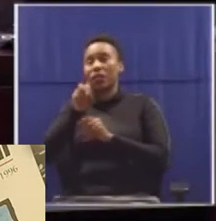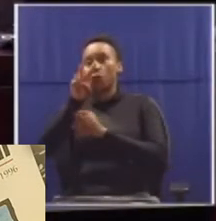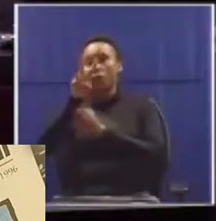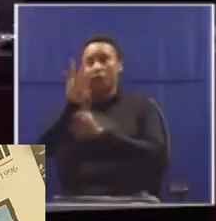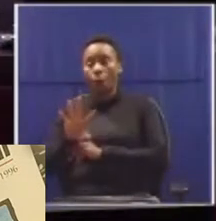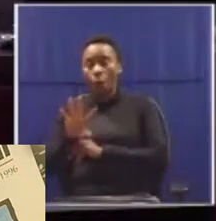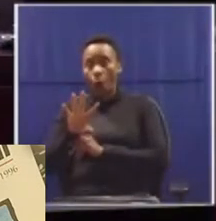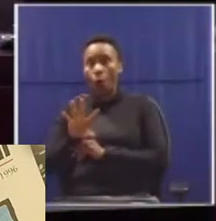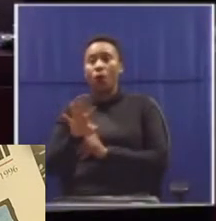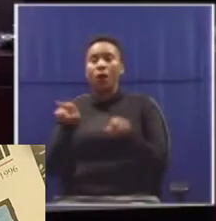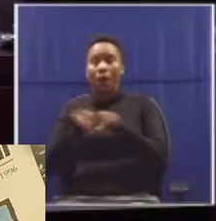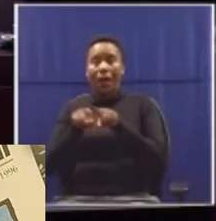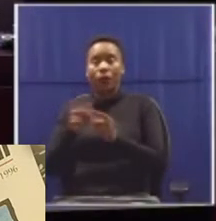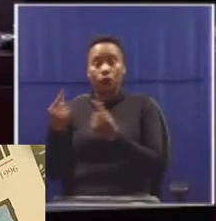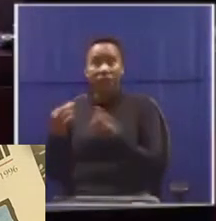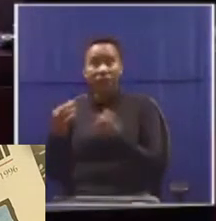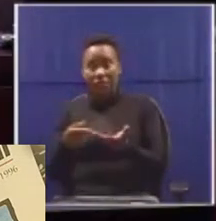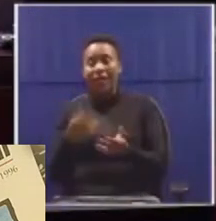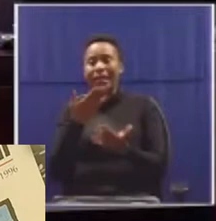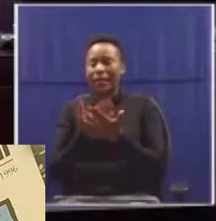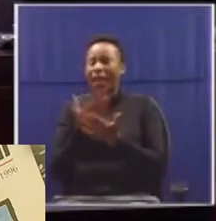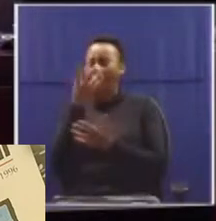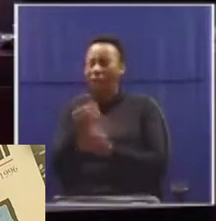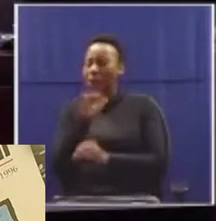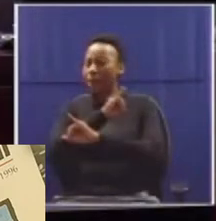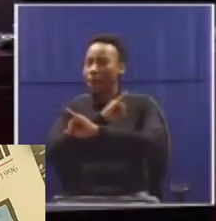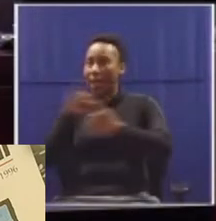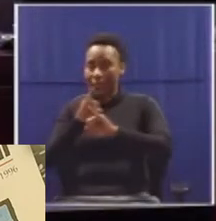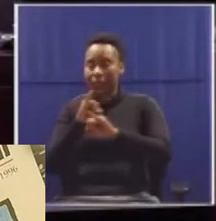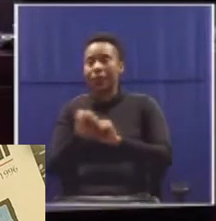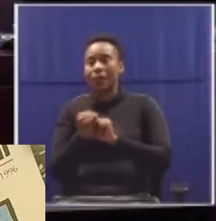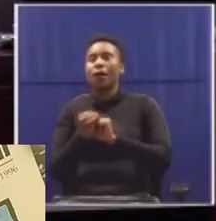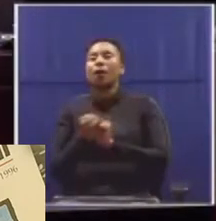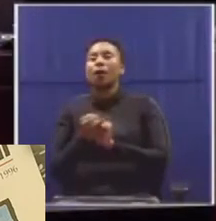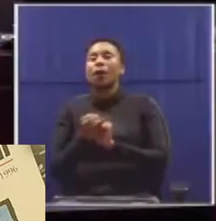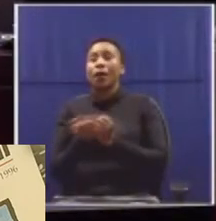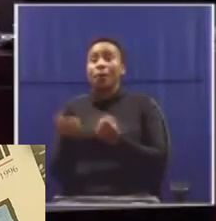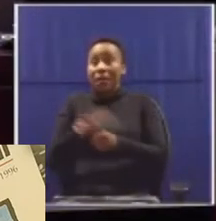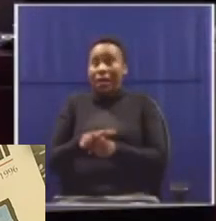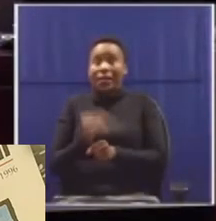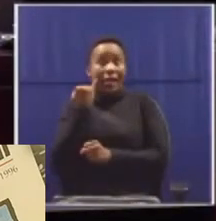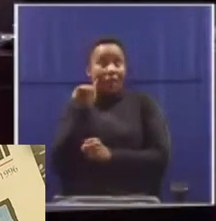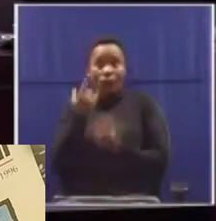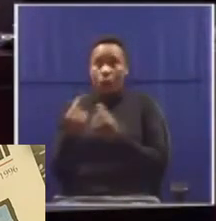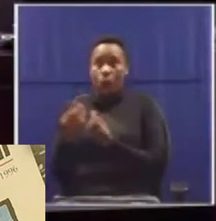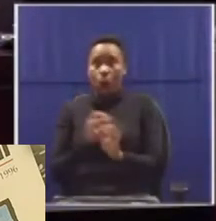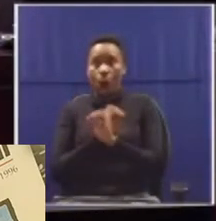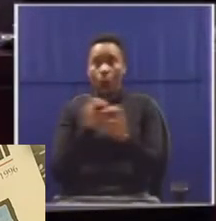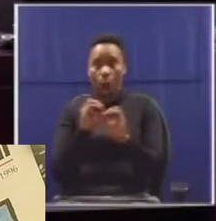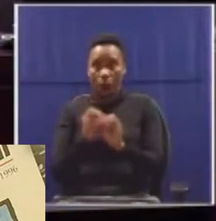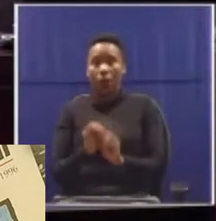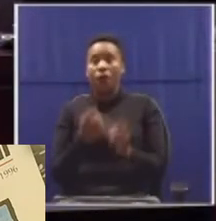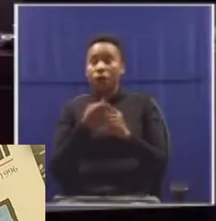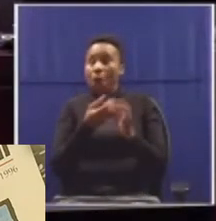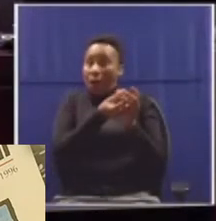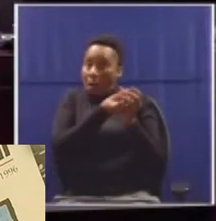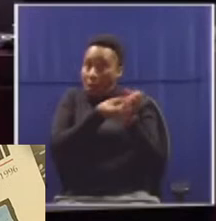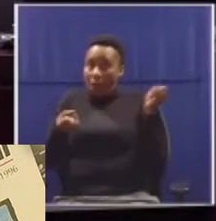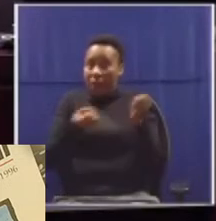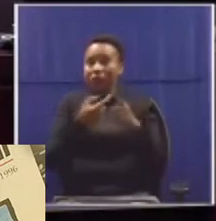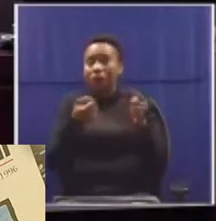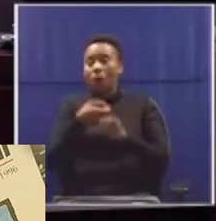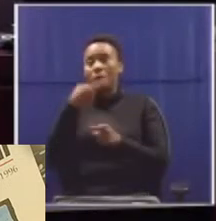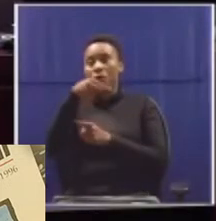be real and detrimental impacts on our economic prospects and our credit rating getting off the gray list is therefore